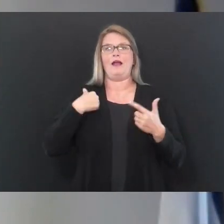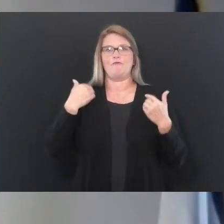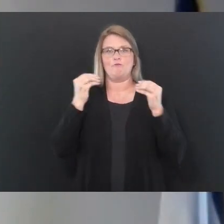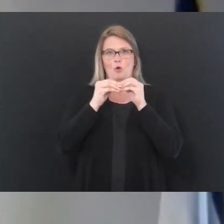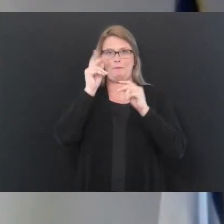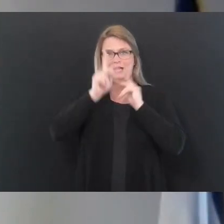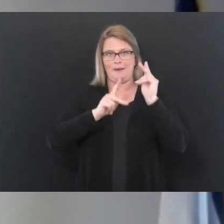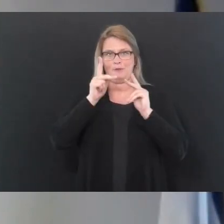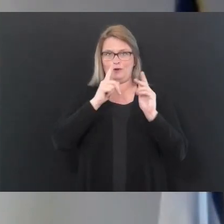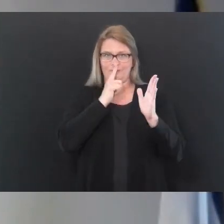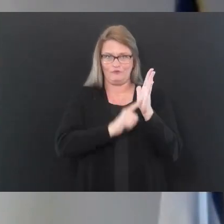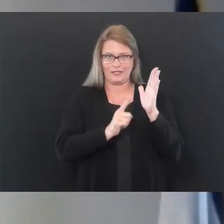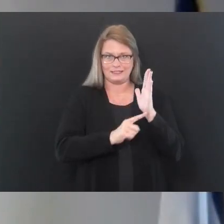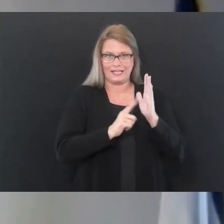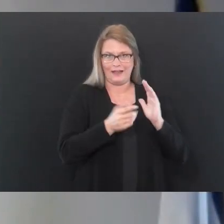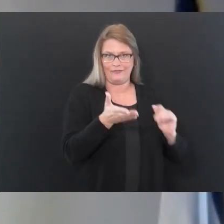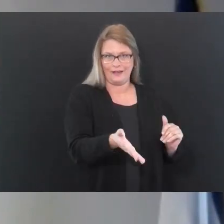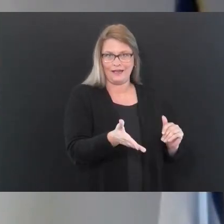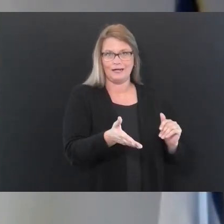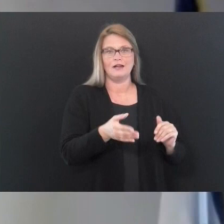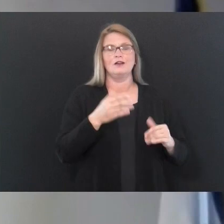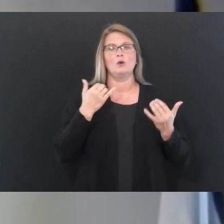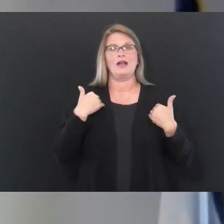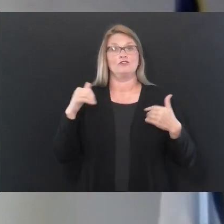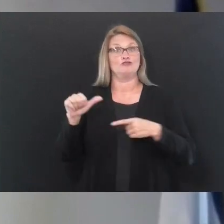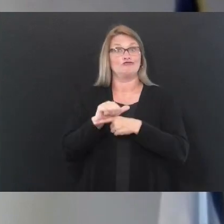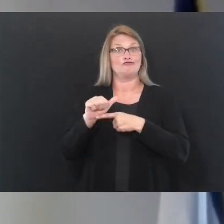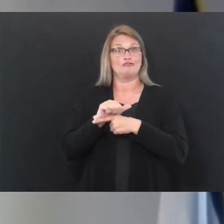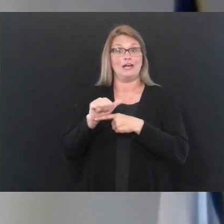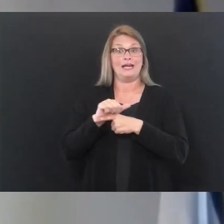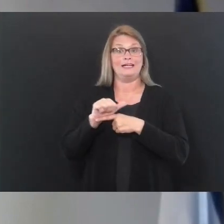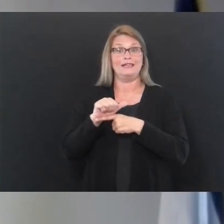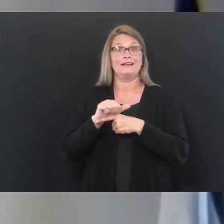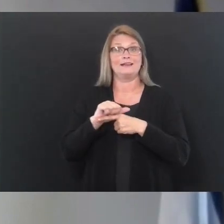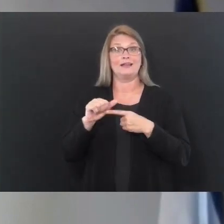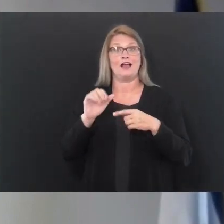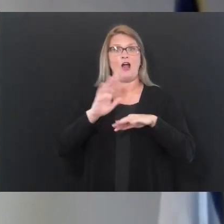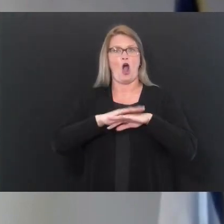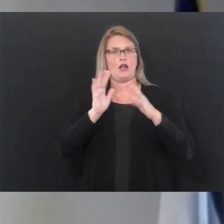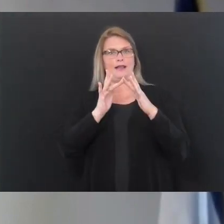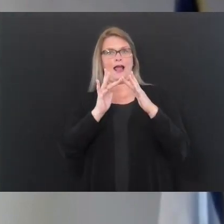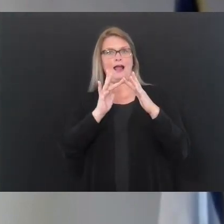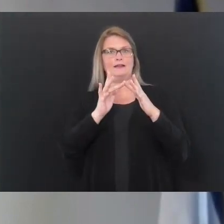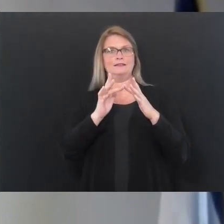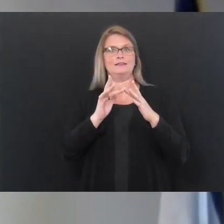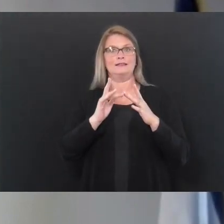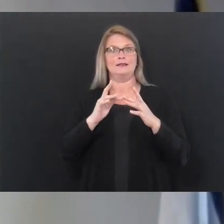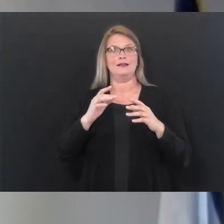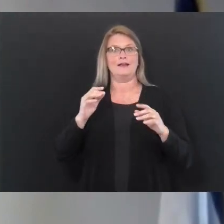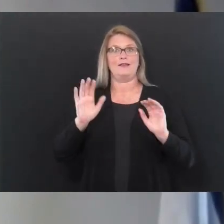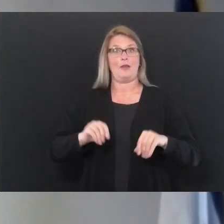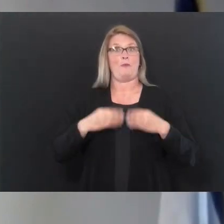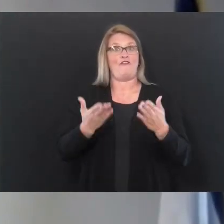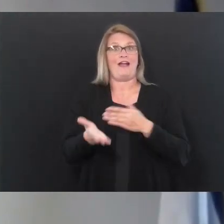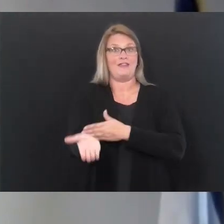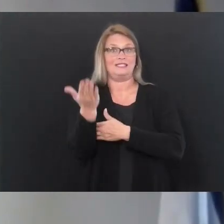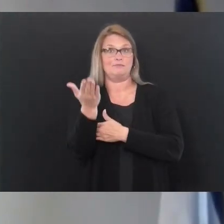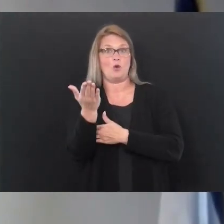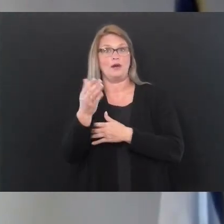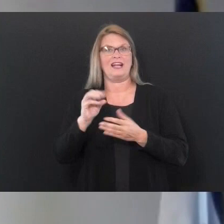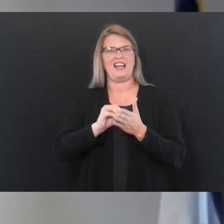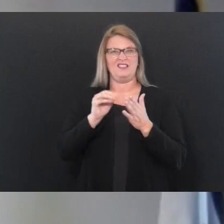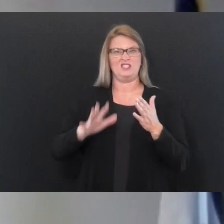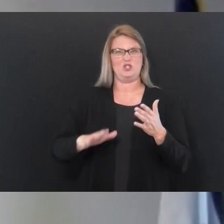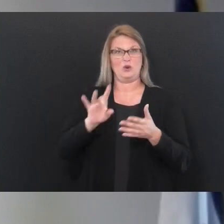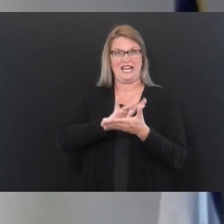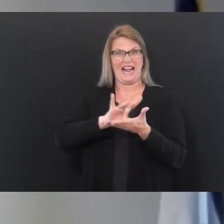the online training course right now, the 14-hour training course you heard about this morning, and then the students that we're going to be training up, and then the 8 weeks